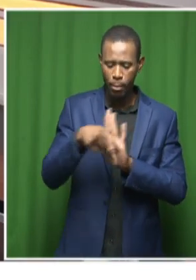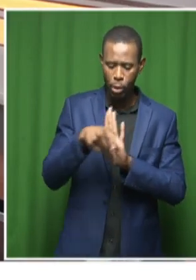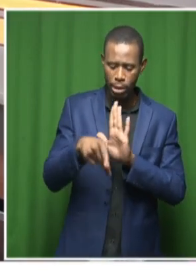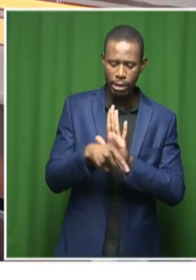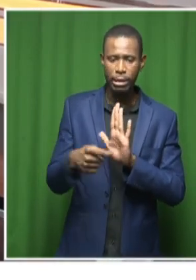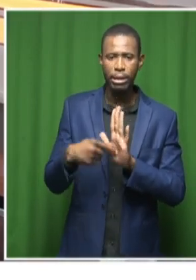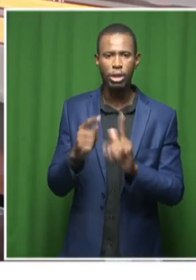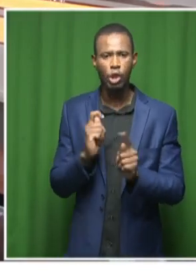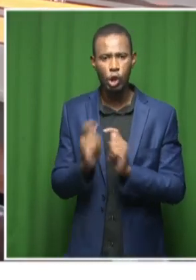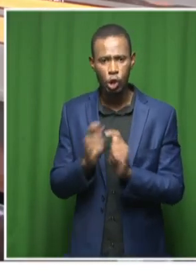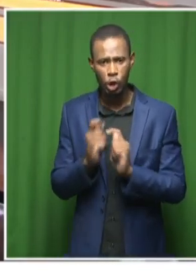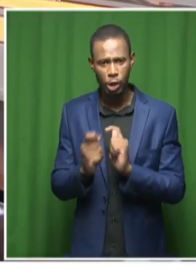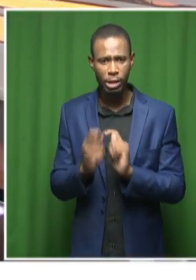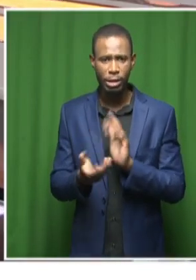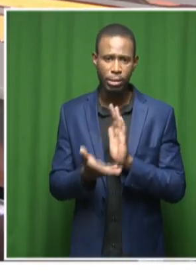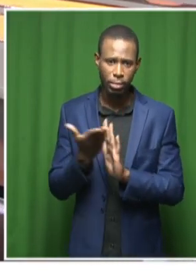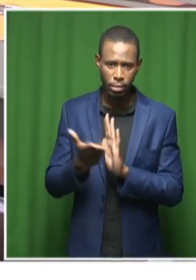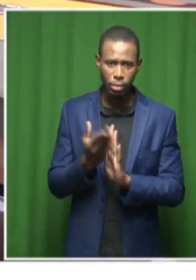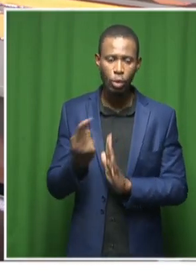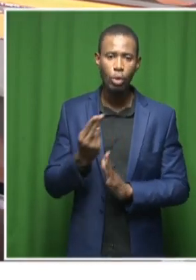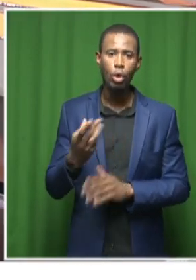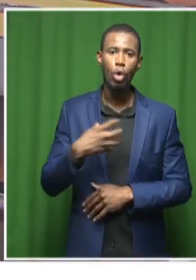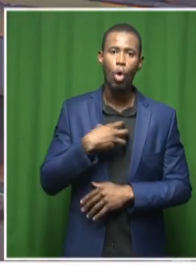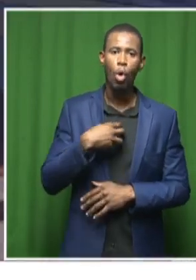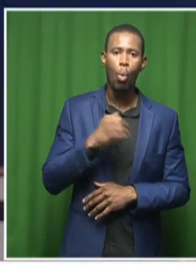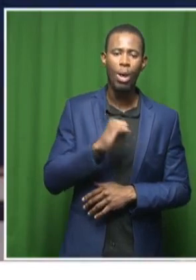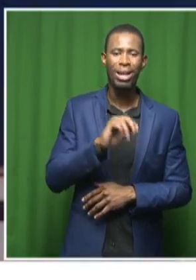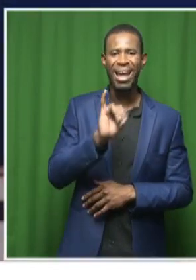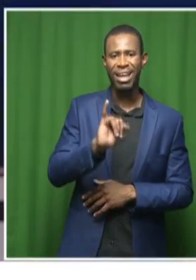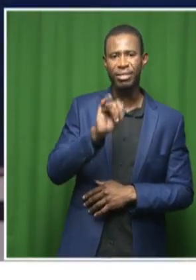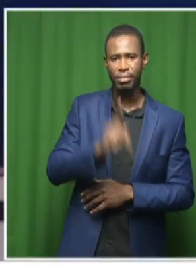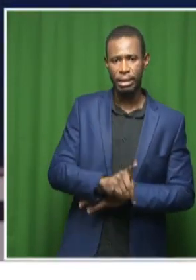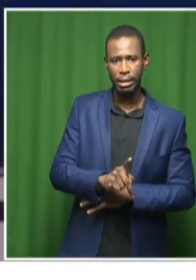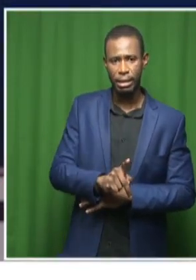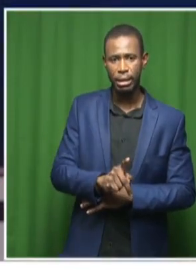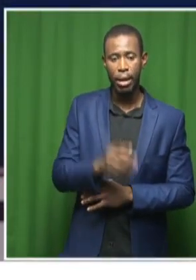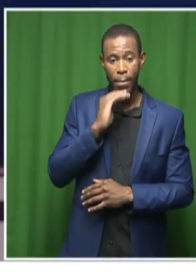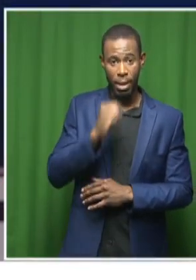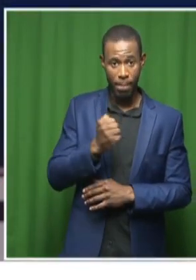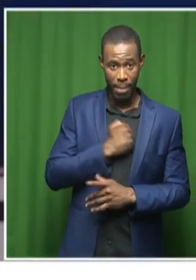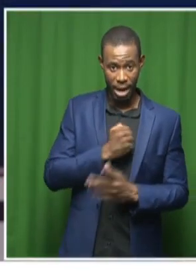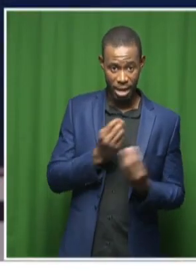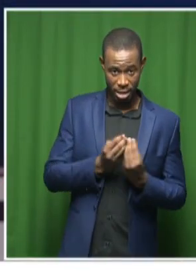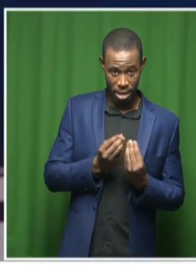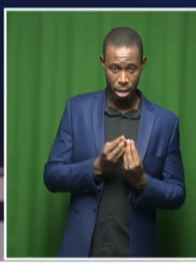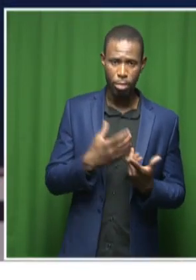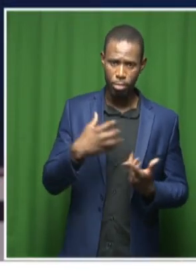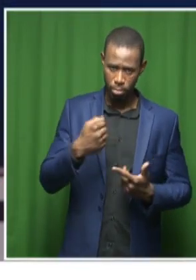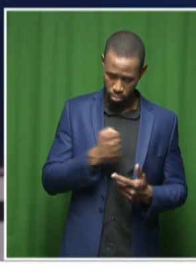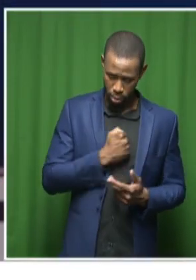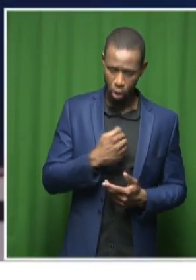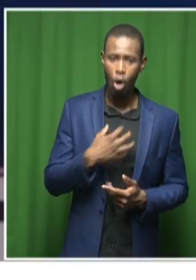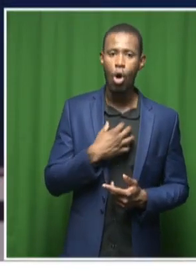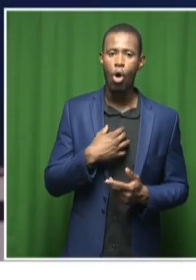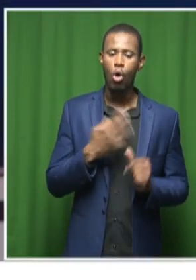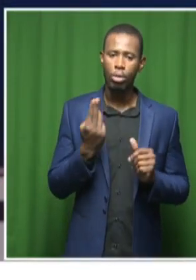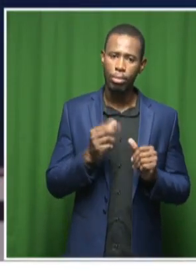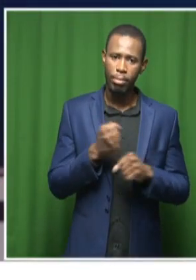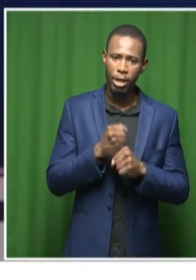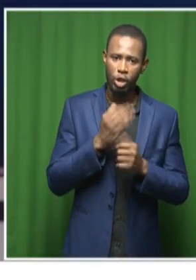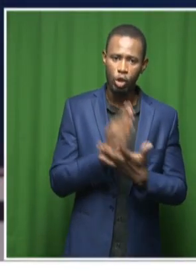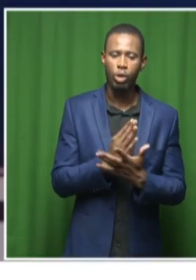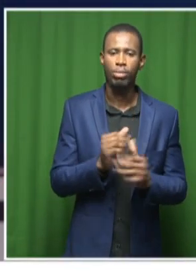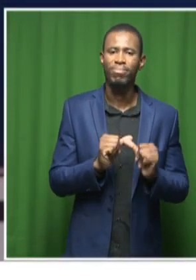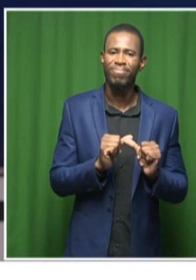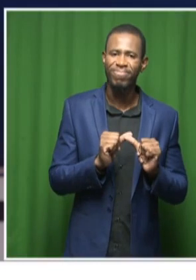favorable terms, ownership of IP. That also, ensures that there's continuity and sustainability in the industry, but